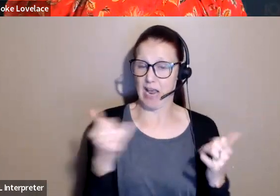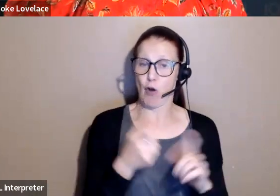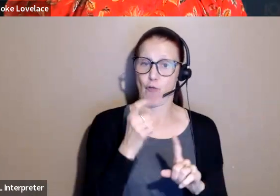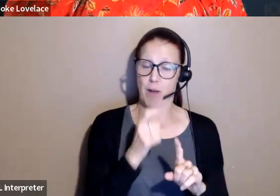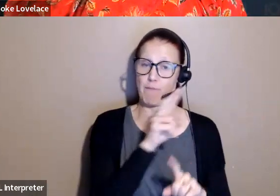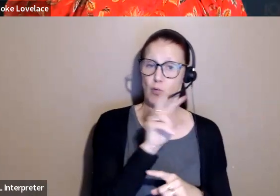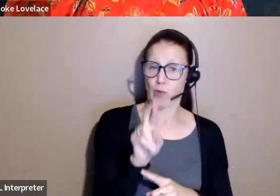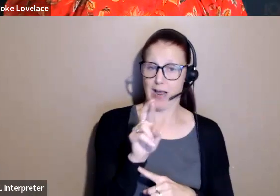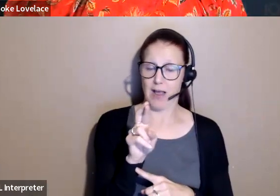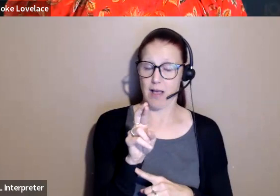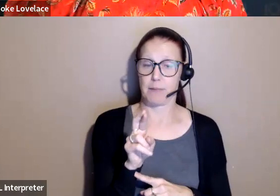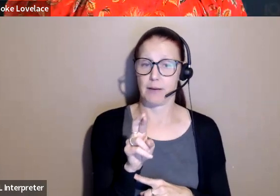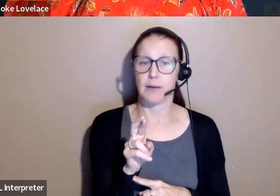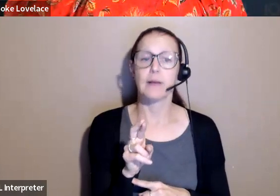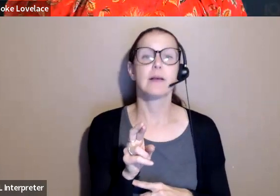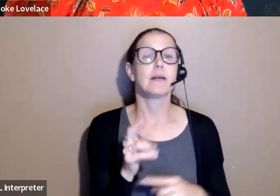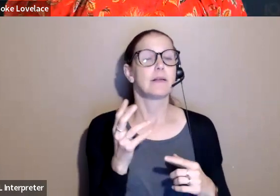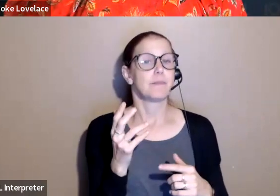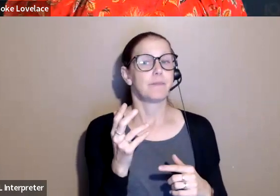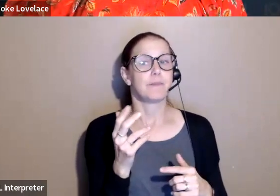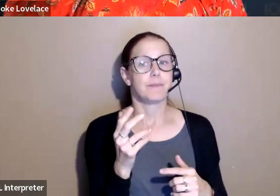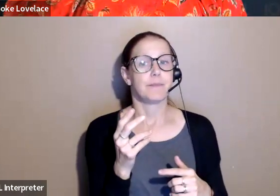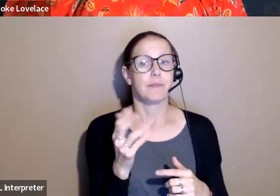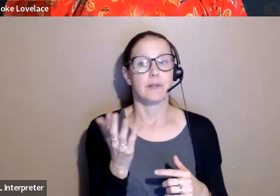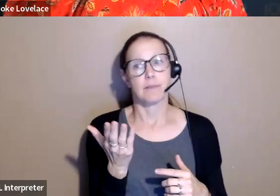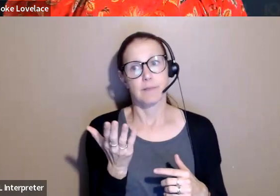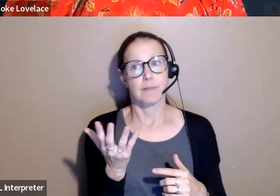voc rehab because there's been some